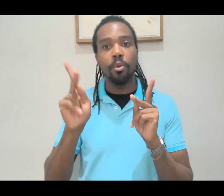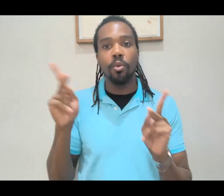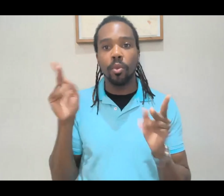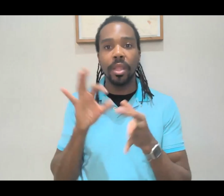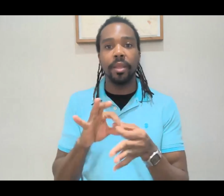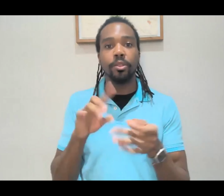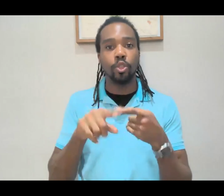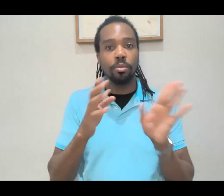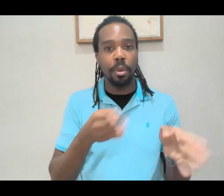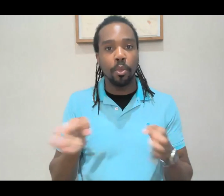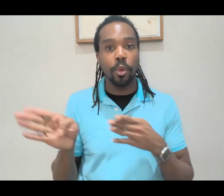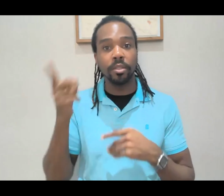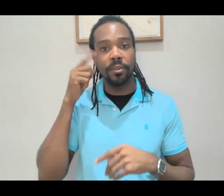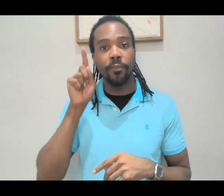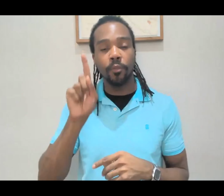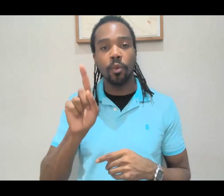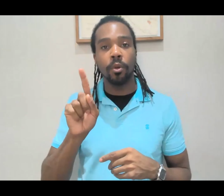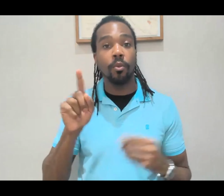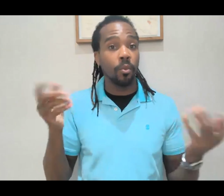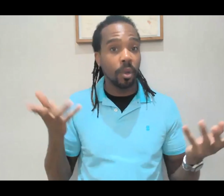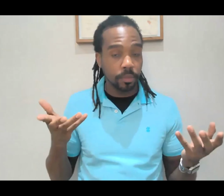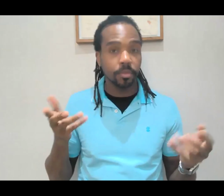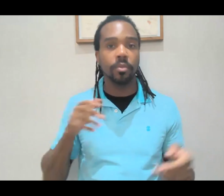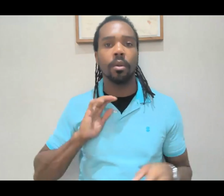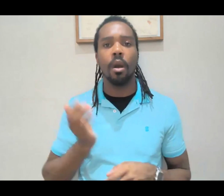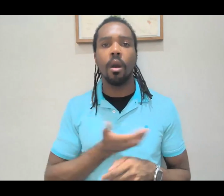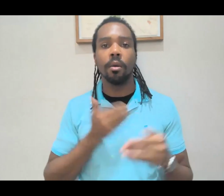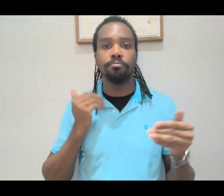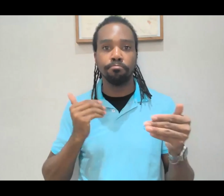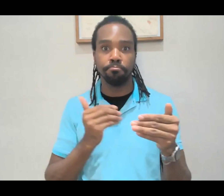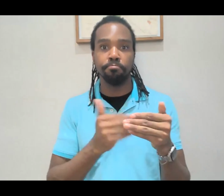regarding preparation for our upcoming